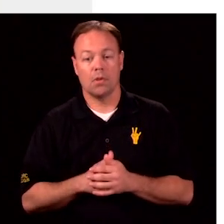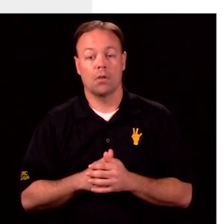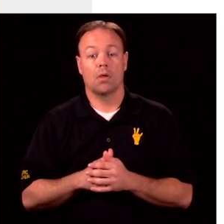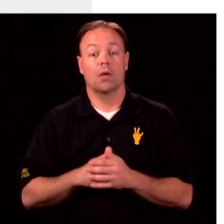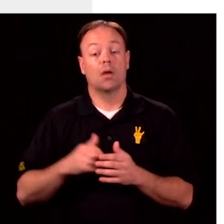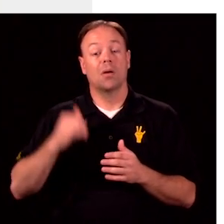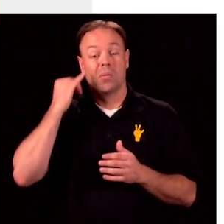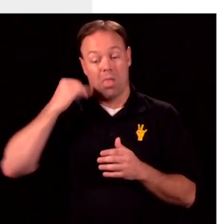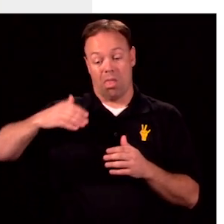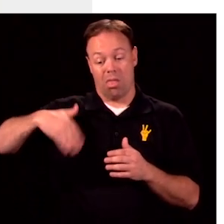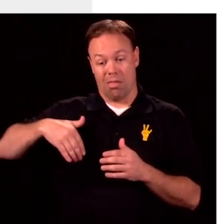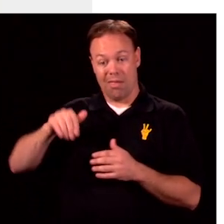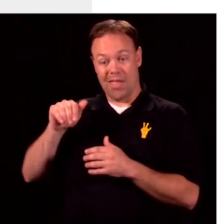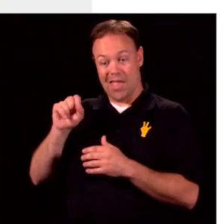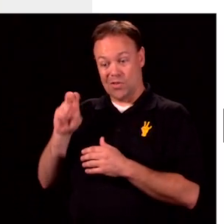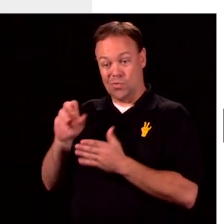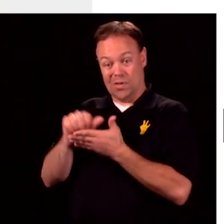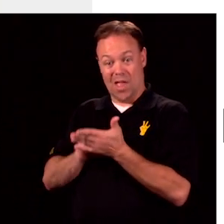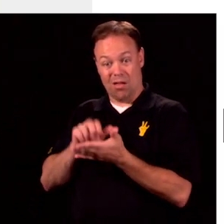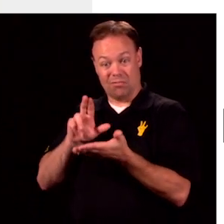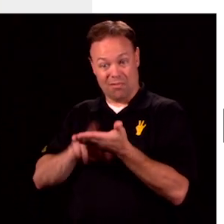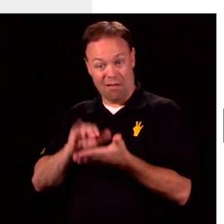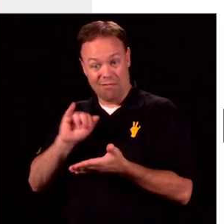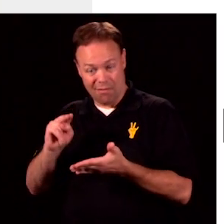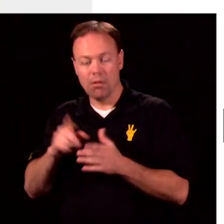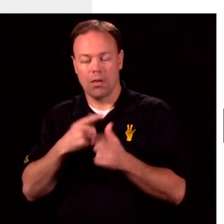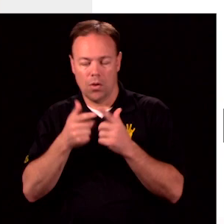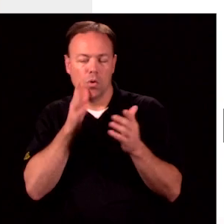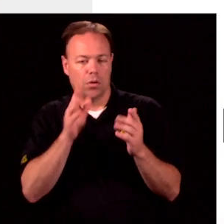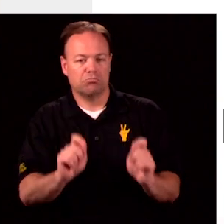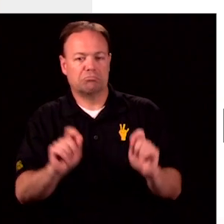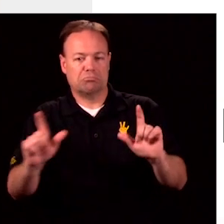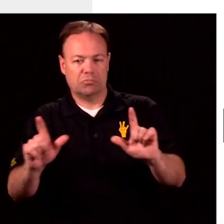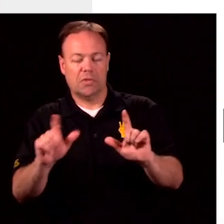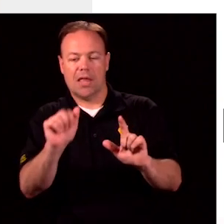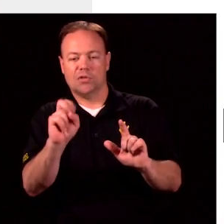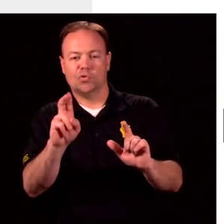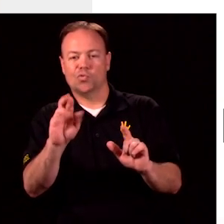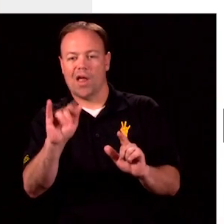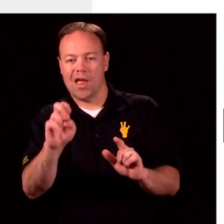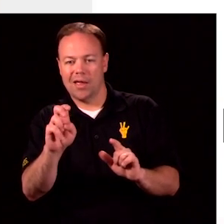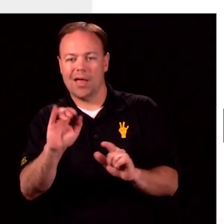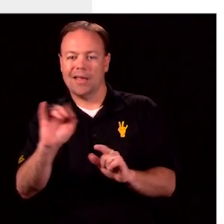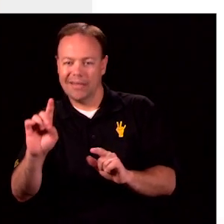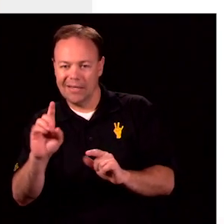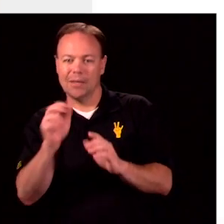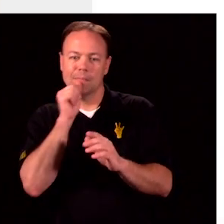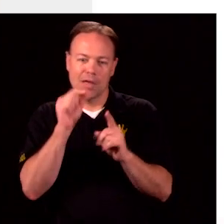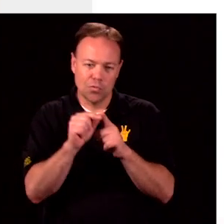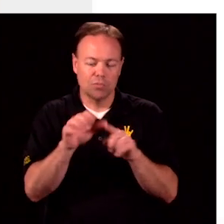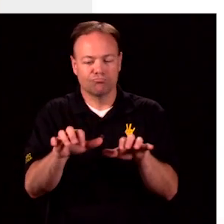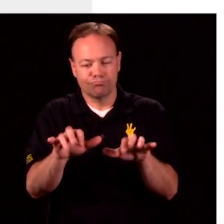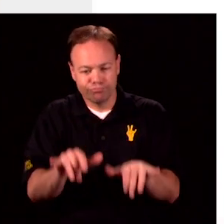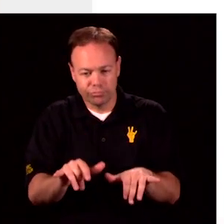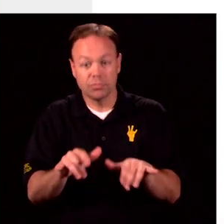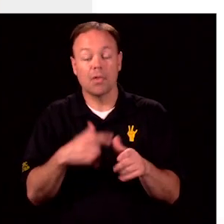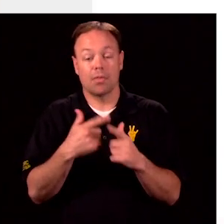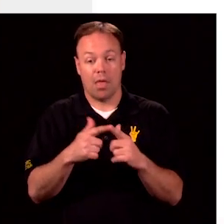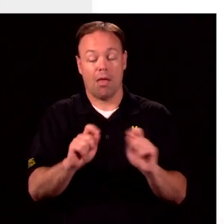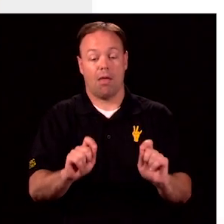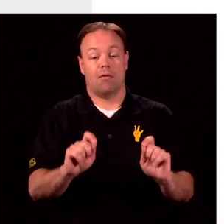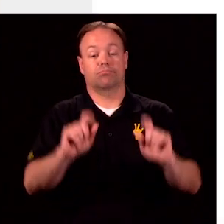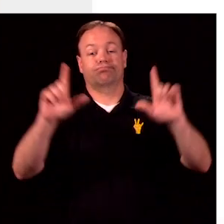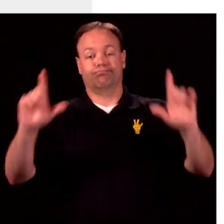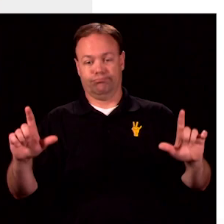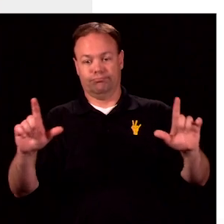signed in to your My ASU account, you will be prompted to enter your ASU Right ID and password. You will then be taken to the online